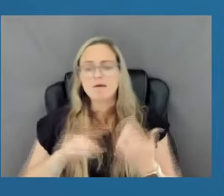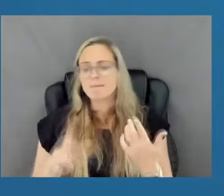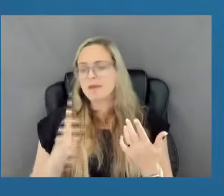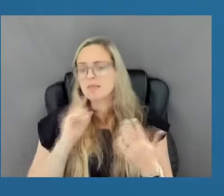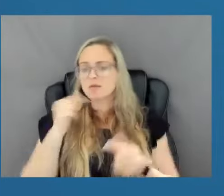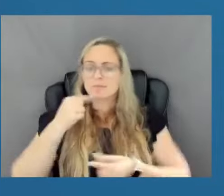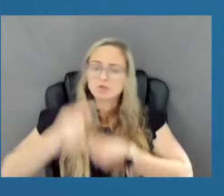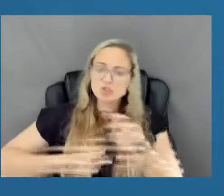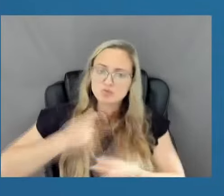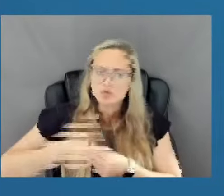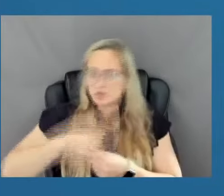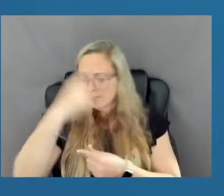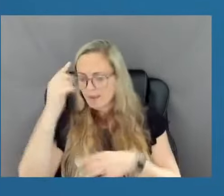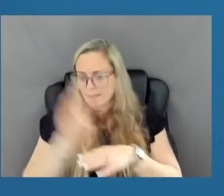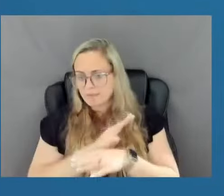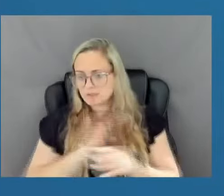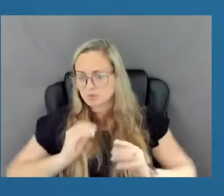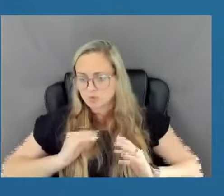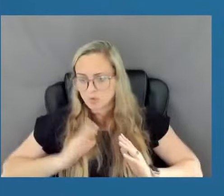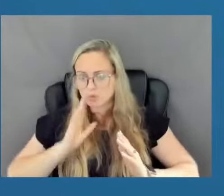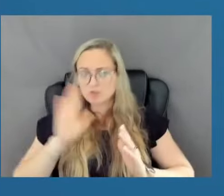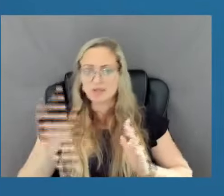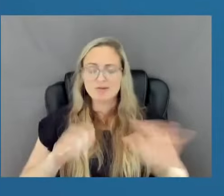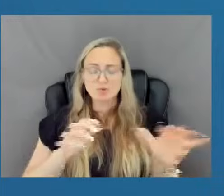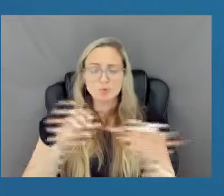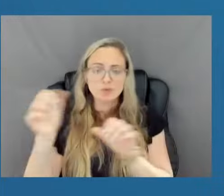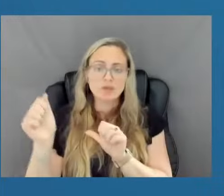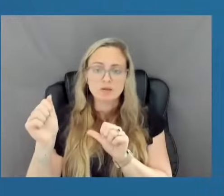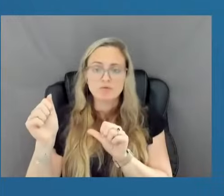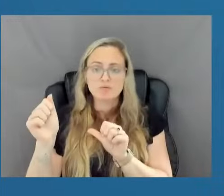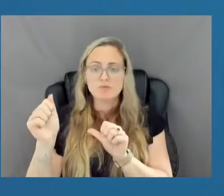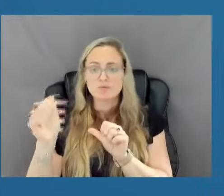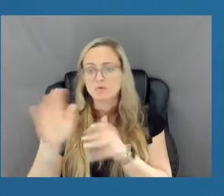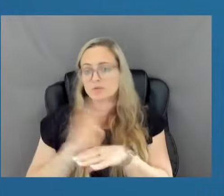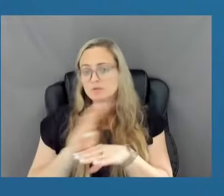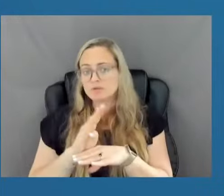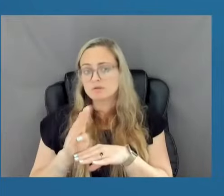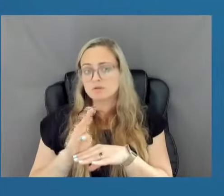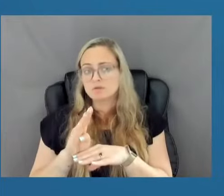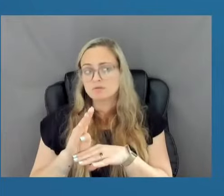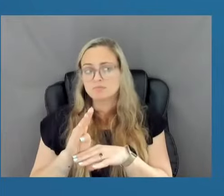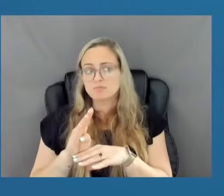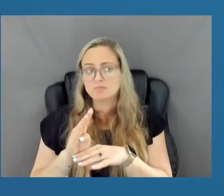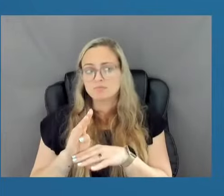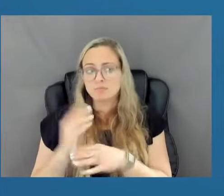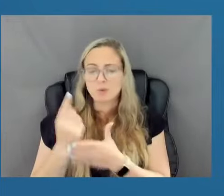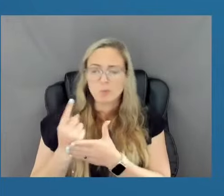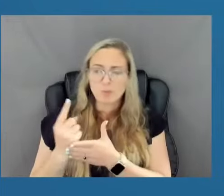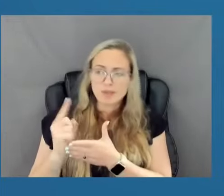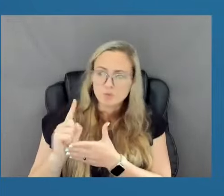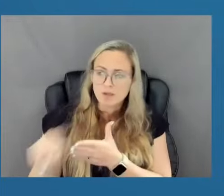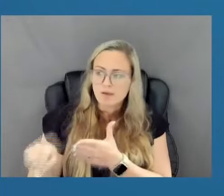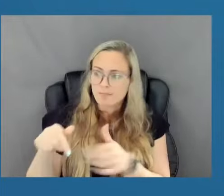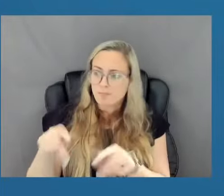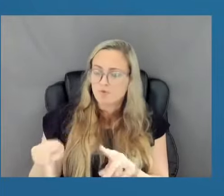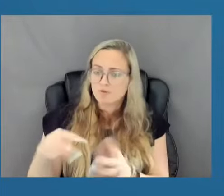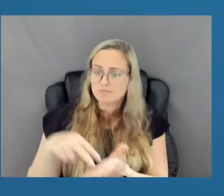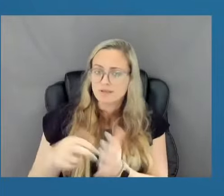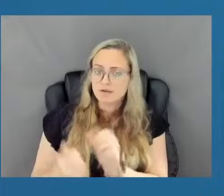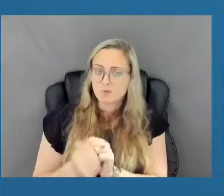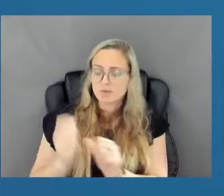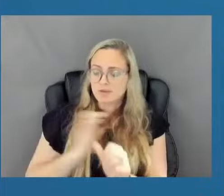of Black business owners that have had to depart their businesses. About a week ago, I had the privilege of standing with Council